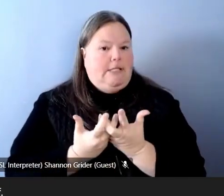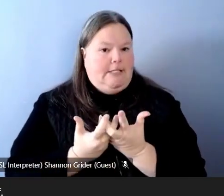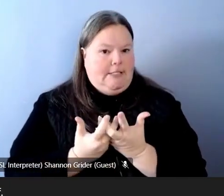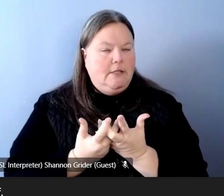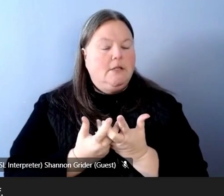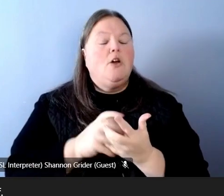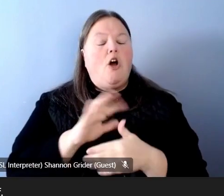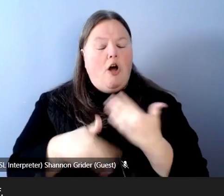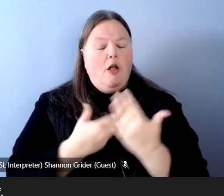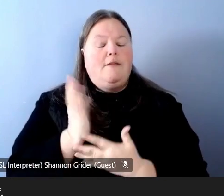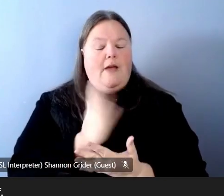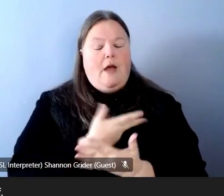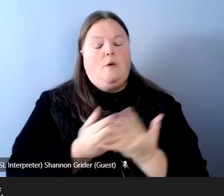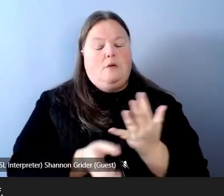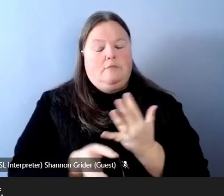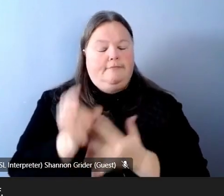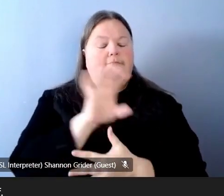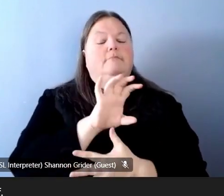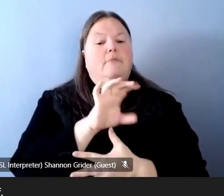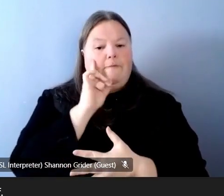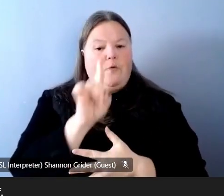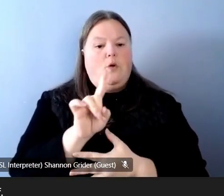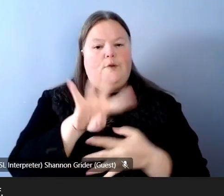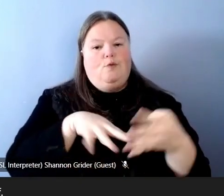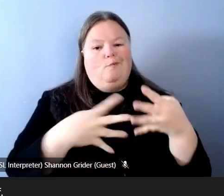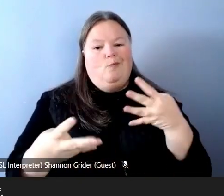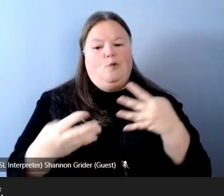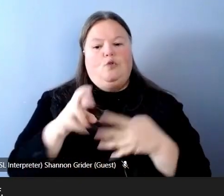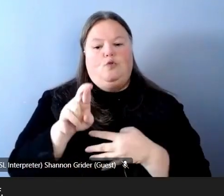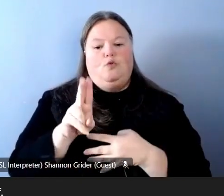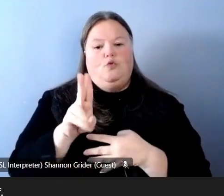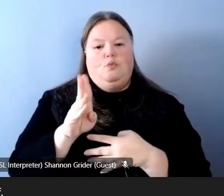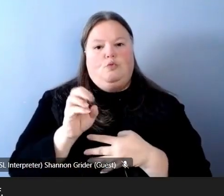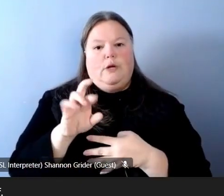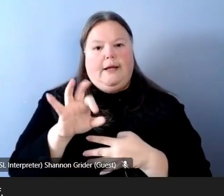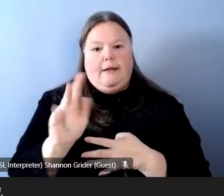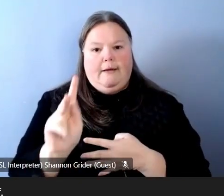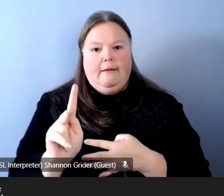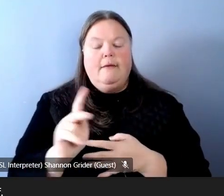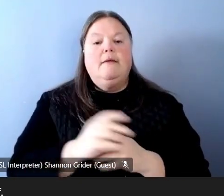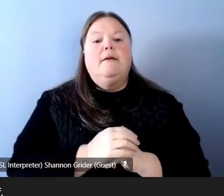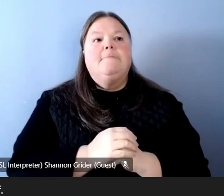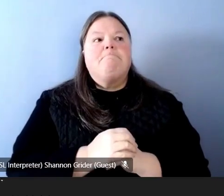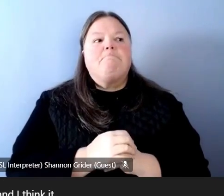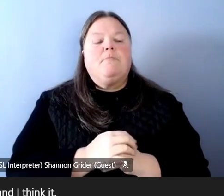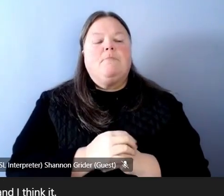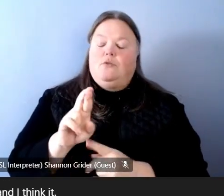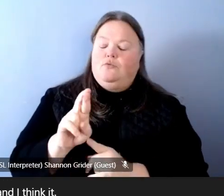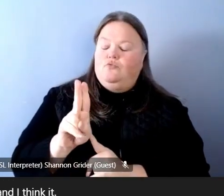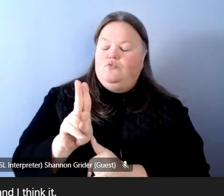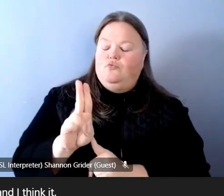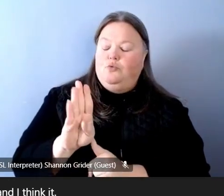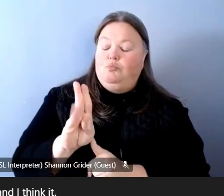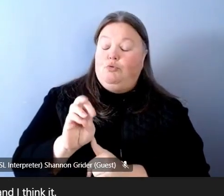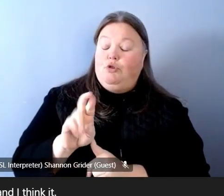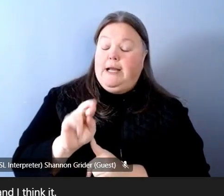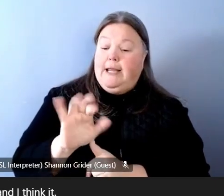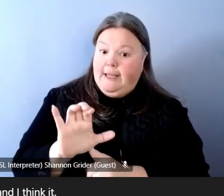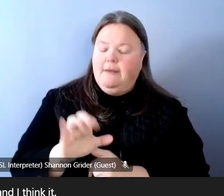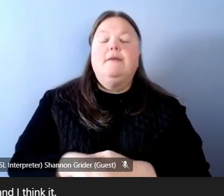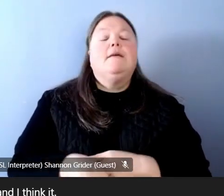the notches on the rubric, and I think it demonstrated pretty well